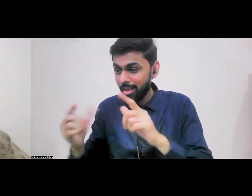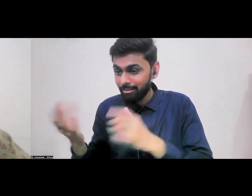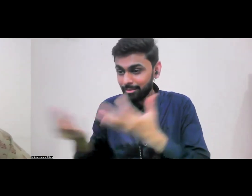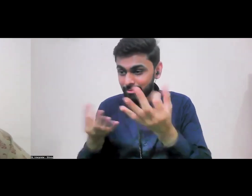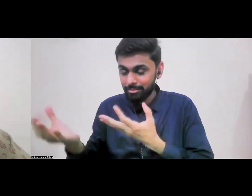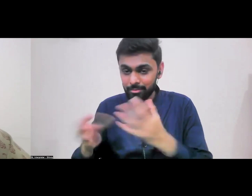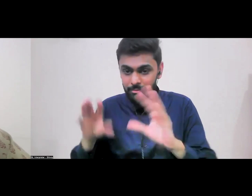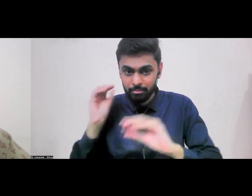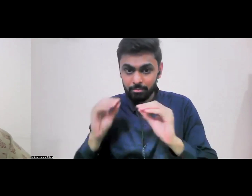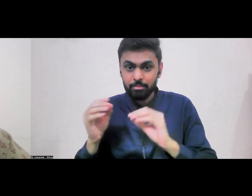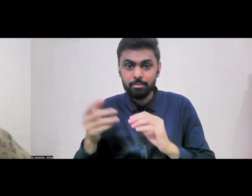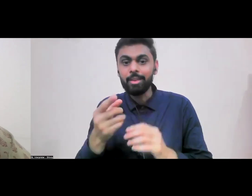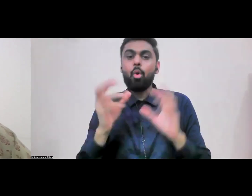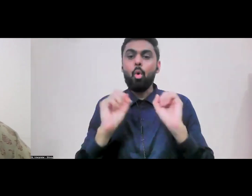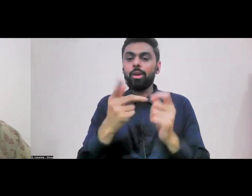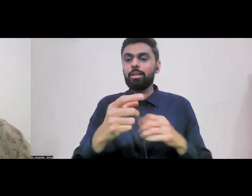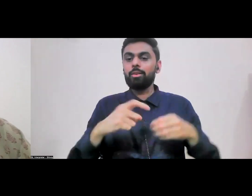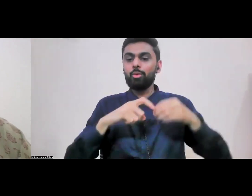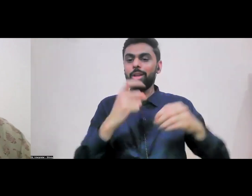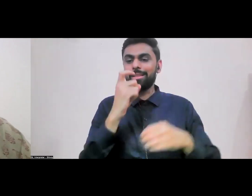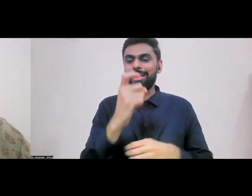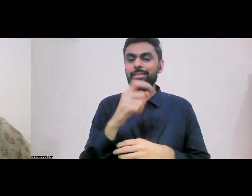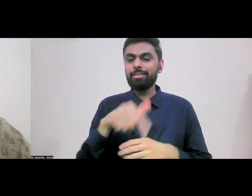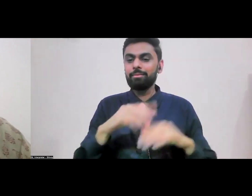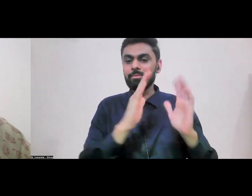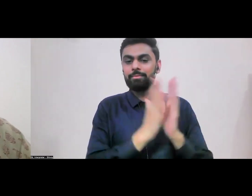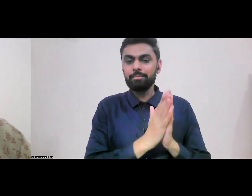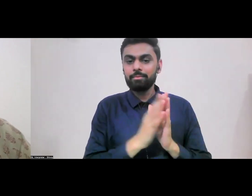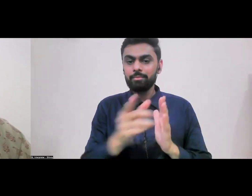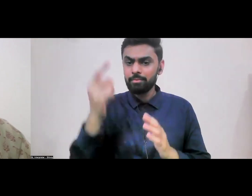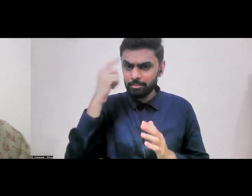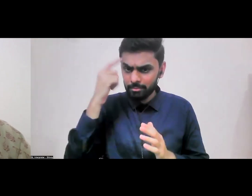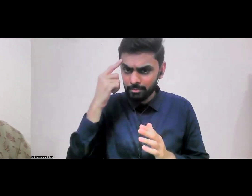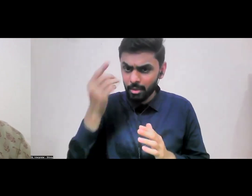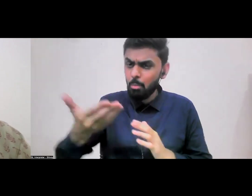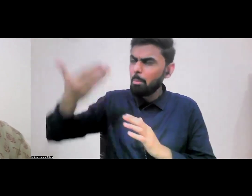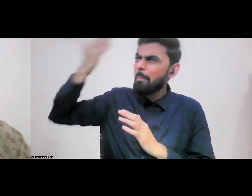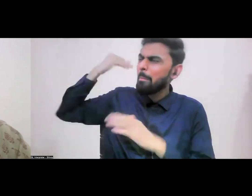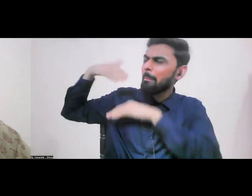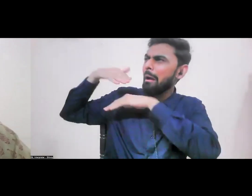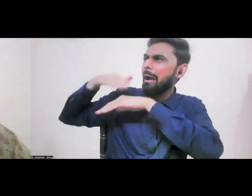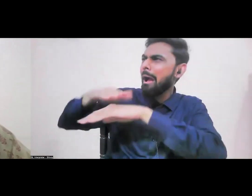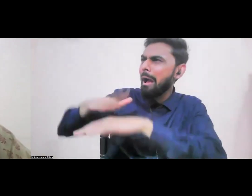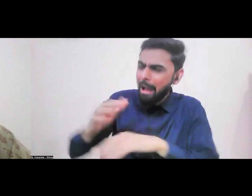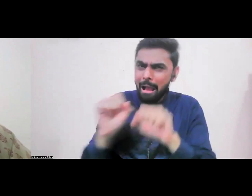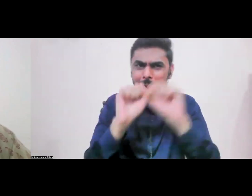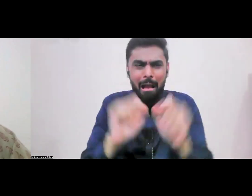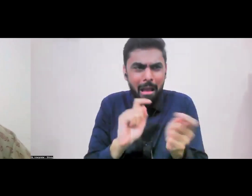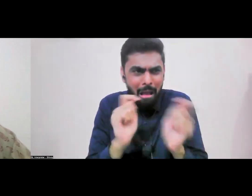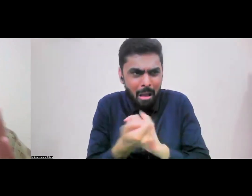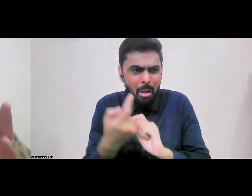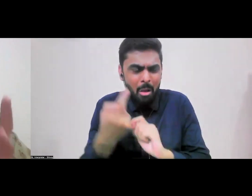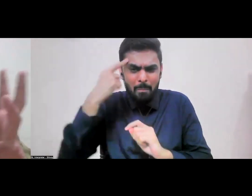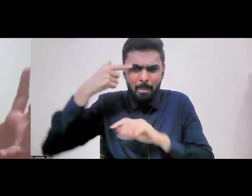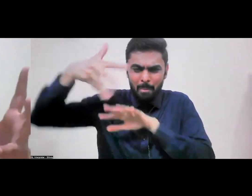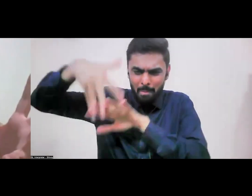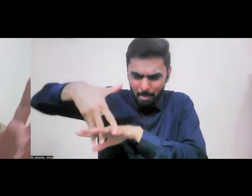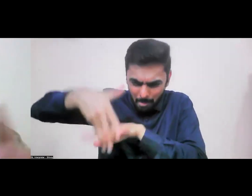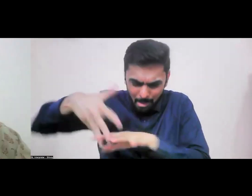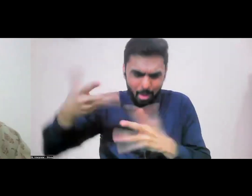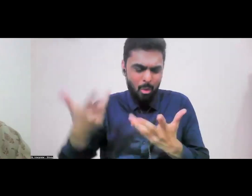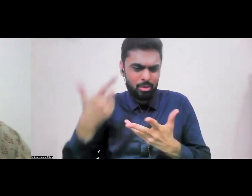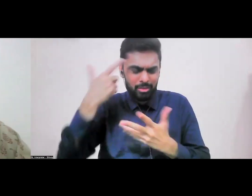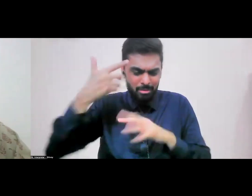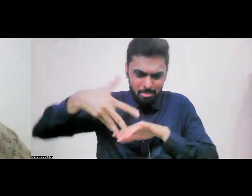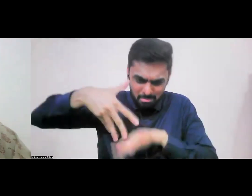Or if you don't, yeah, okay. Do you now realize you have done some part of systems work? Maybe you worked on a little bit on the mental model. Nothing little bit, you may have worked